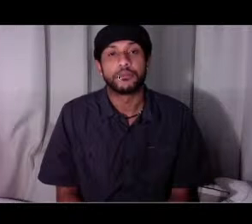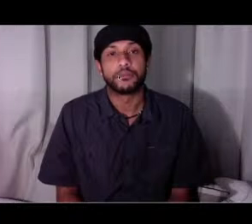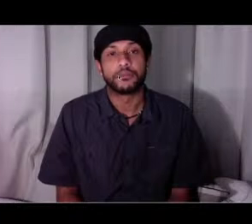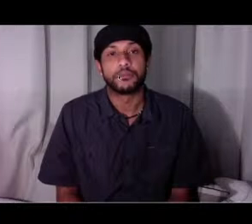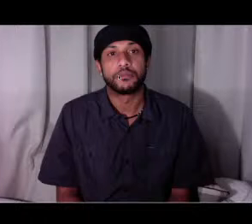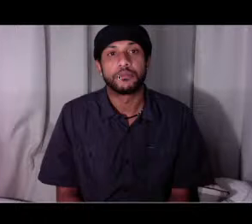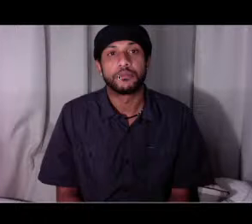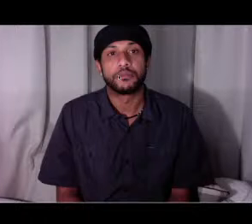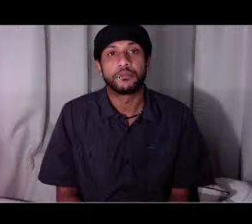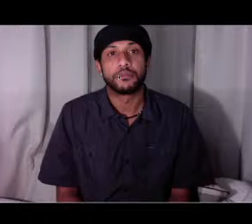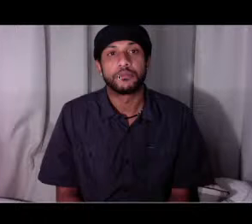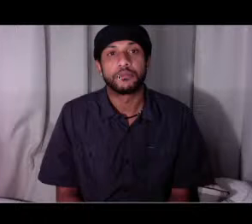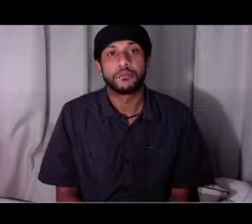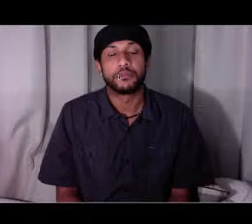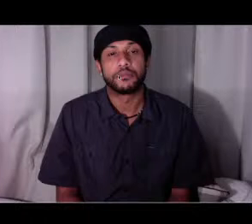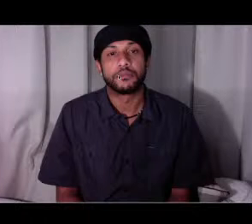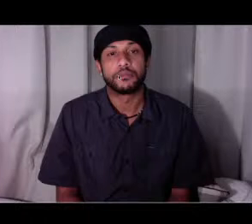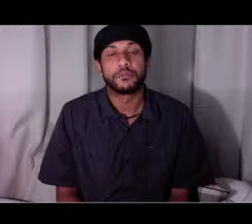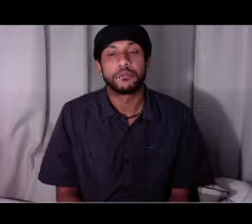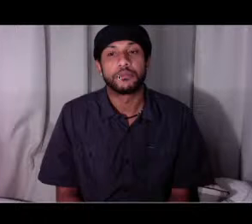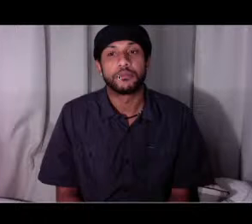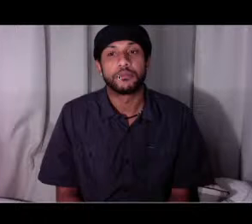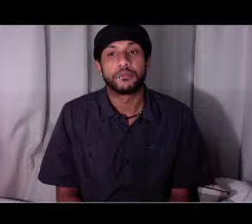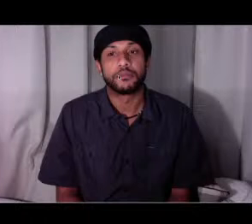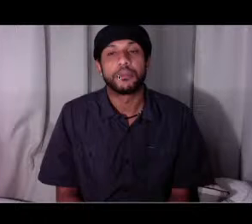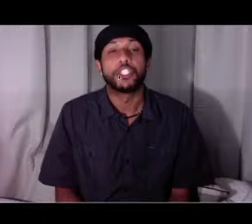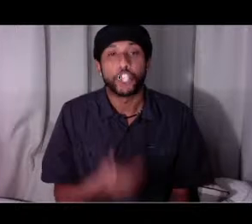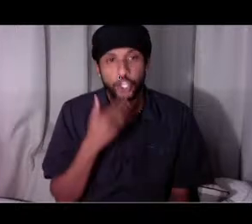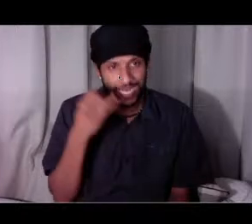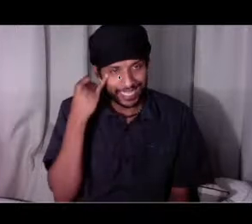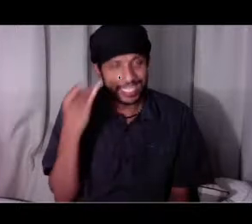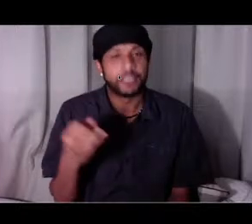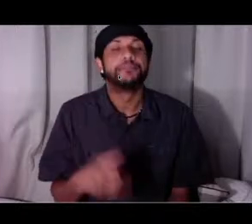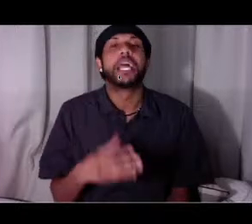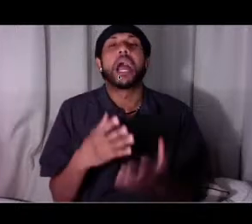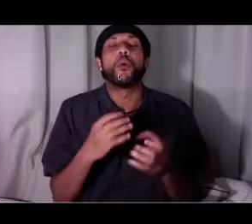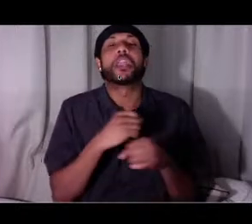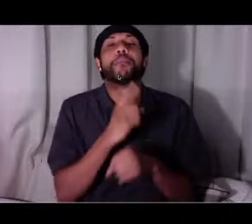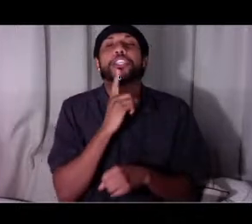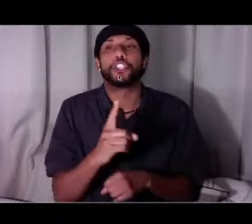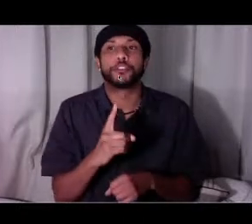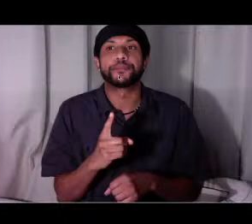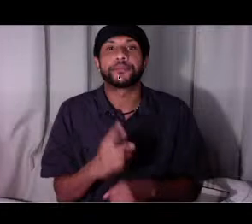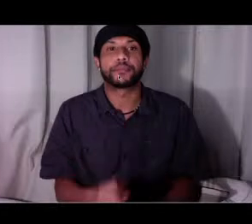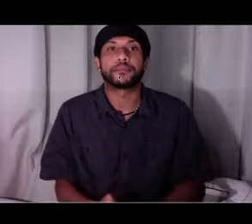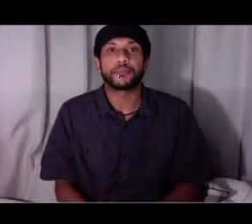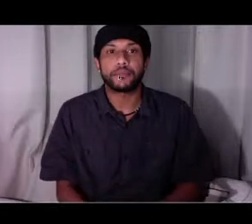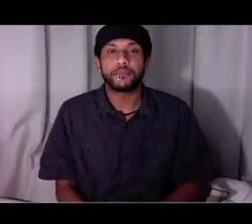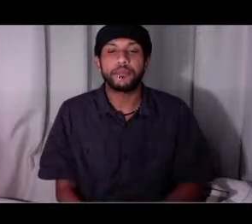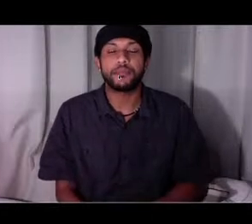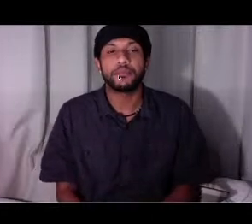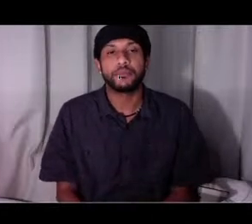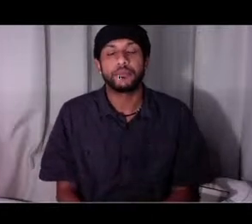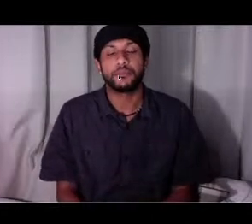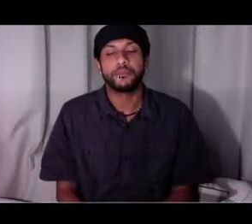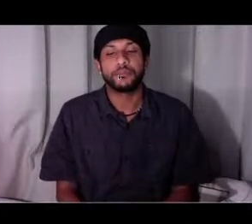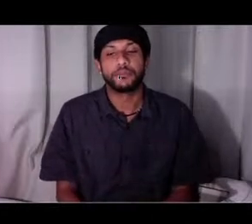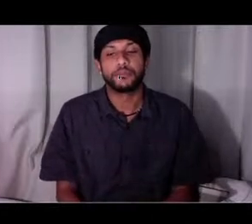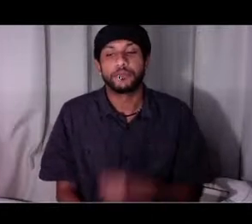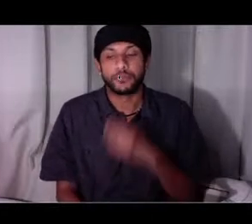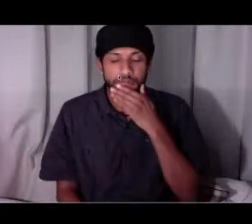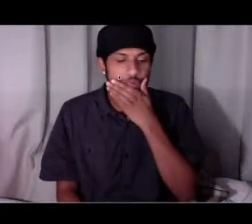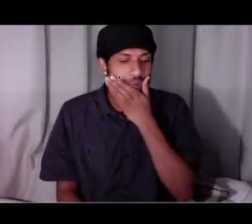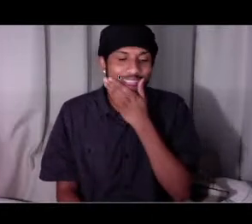week what what and then I think that's a good idea what we'll do because I want I want to make sure we're obviously um adhering to the brown act